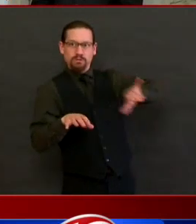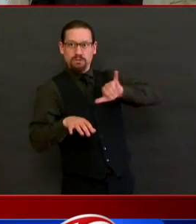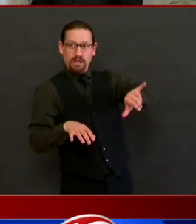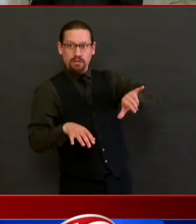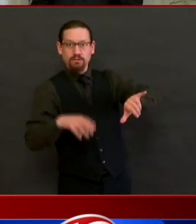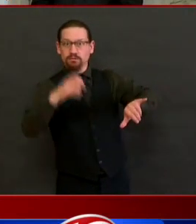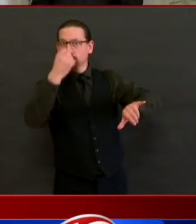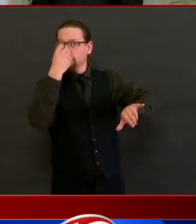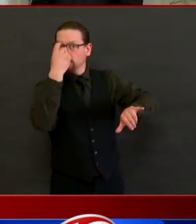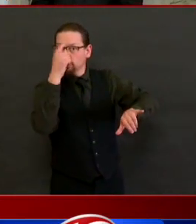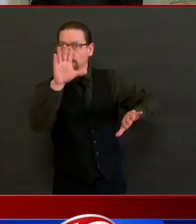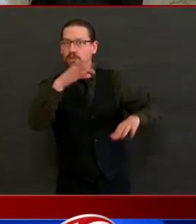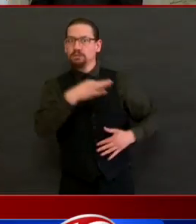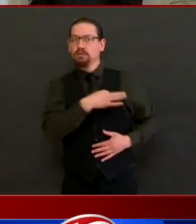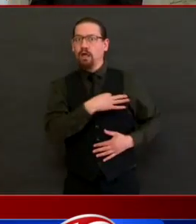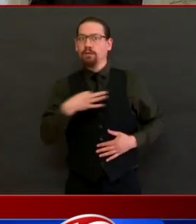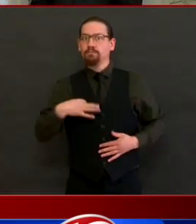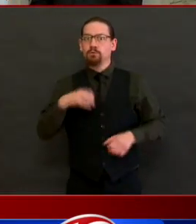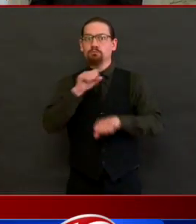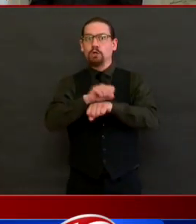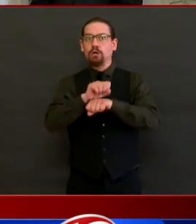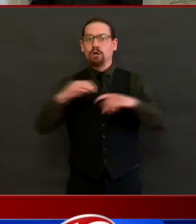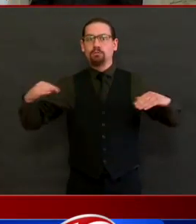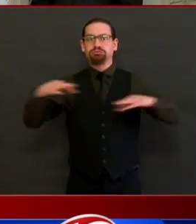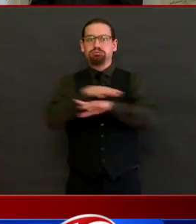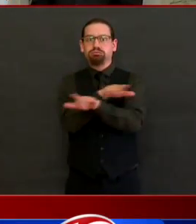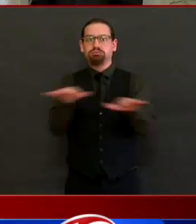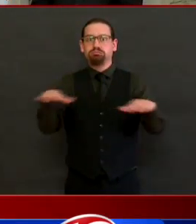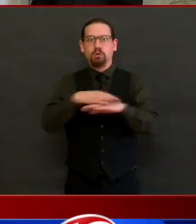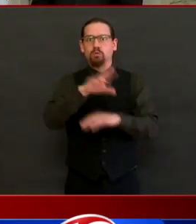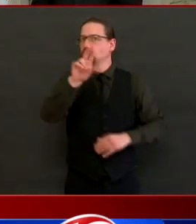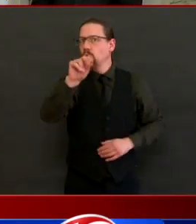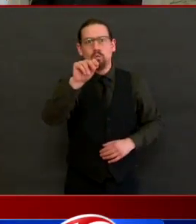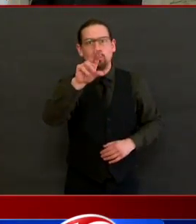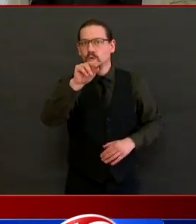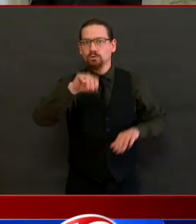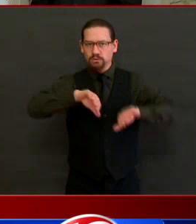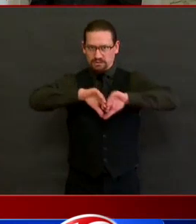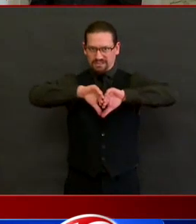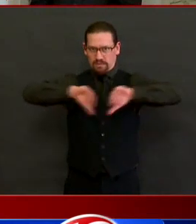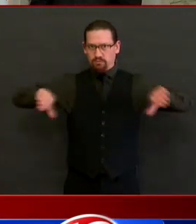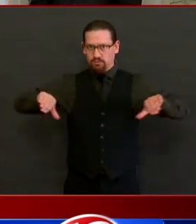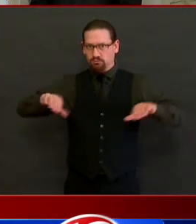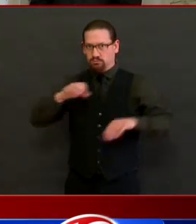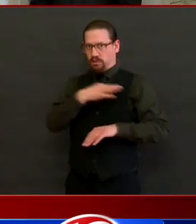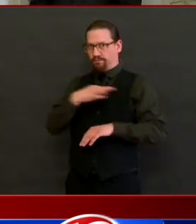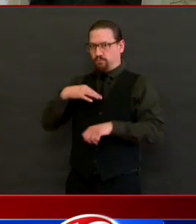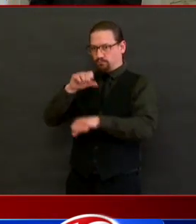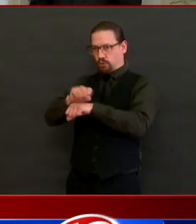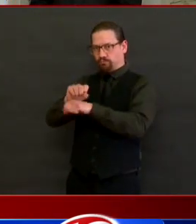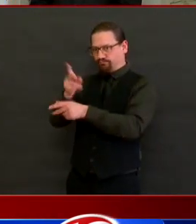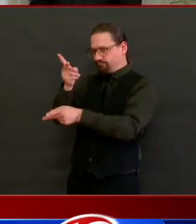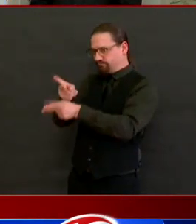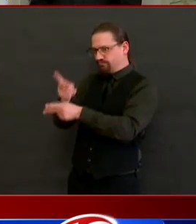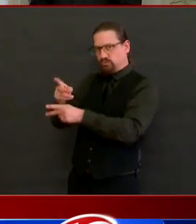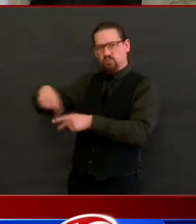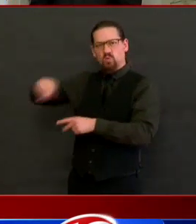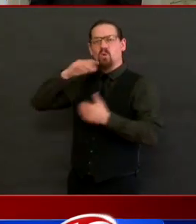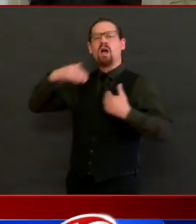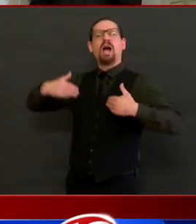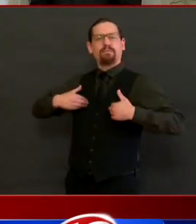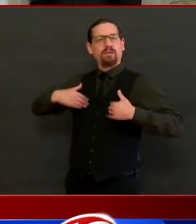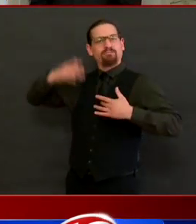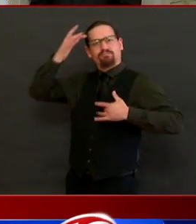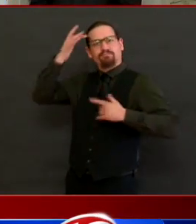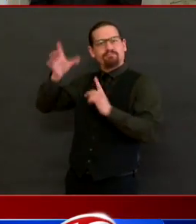individual cohorts or groups of people in ways that make it so that there is not an exchange. And